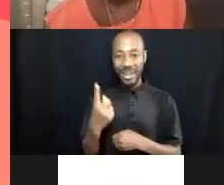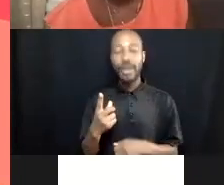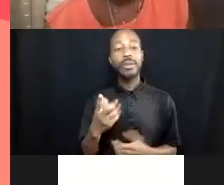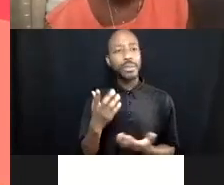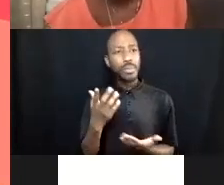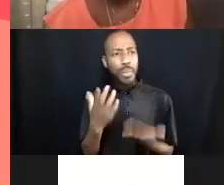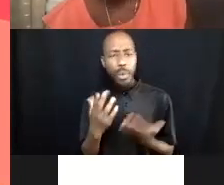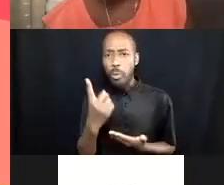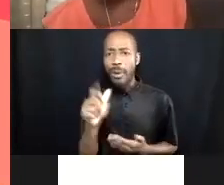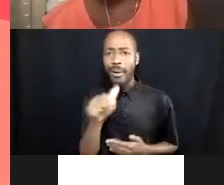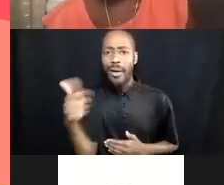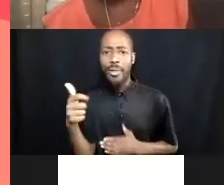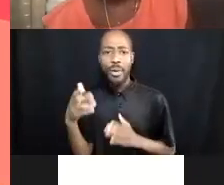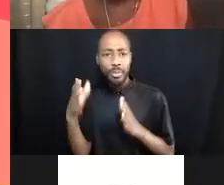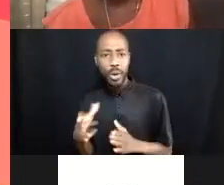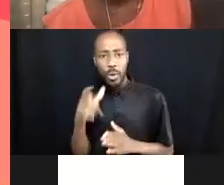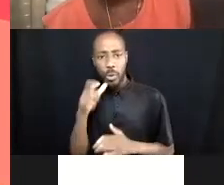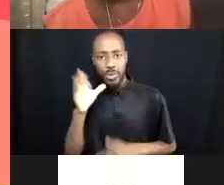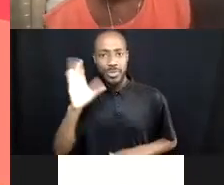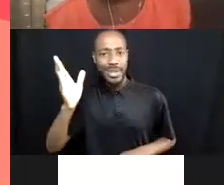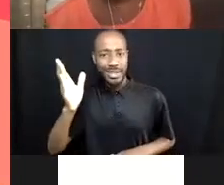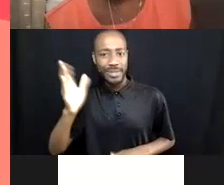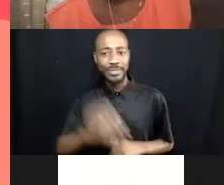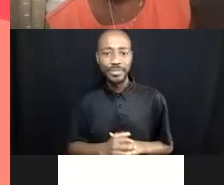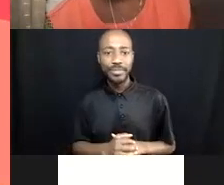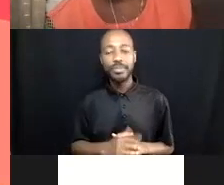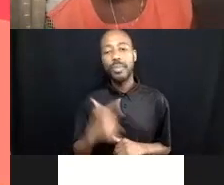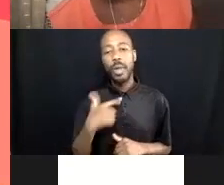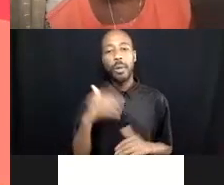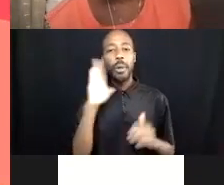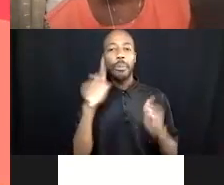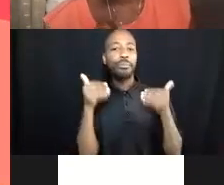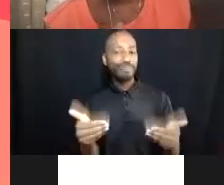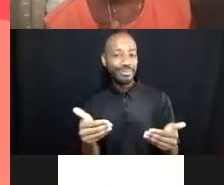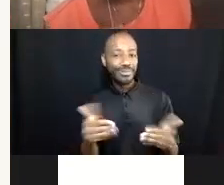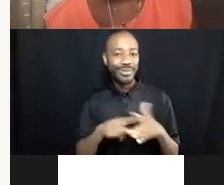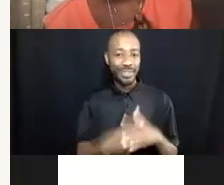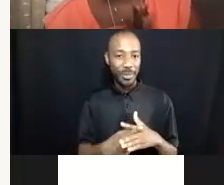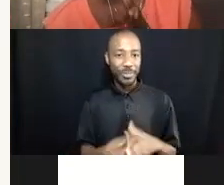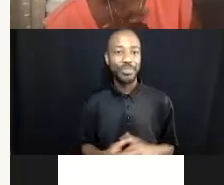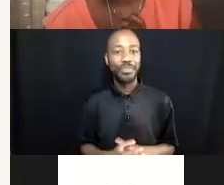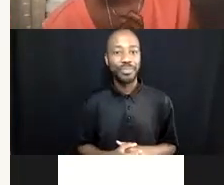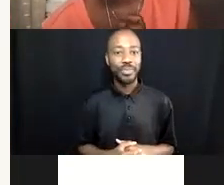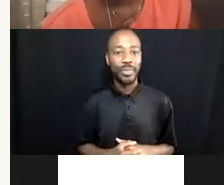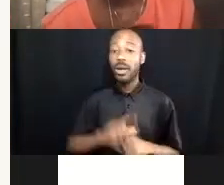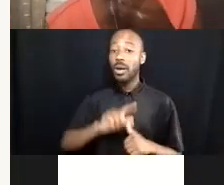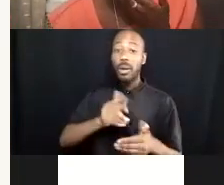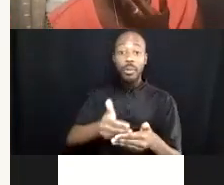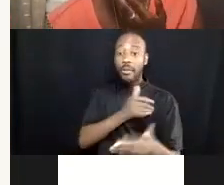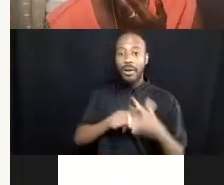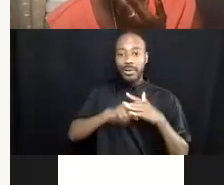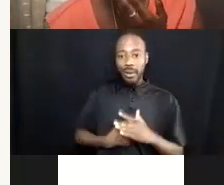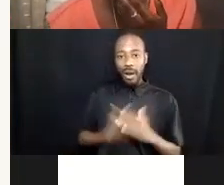who was presenting. I'm gonna go ahead and start. So before I start, I